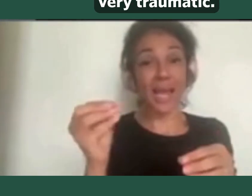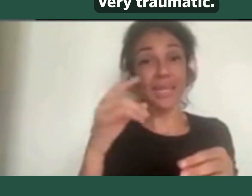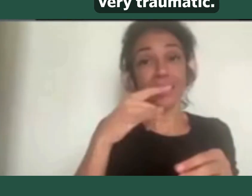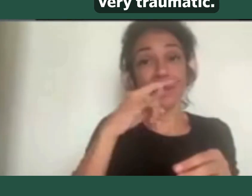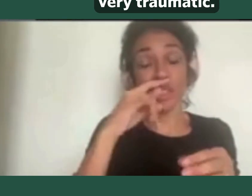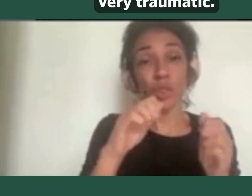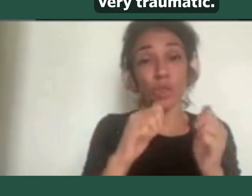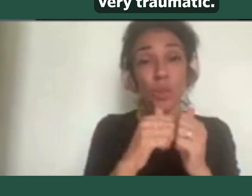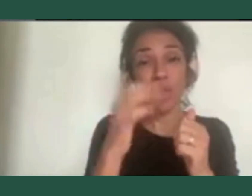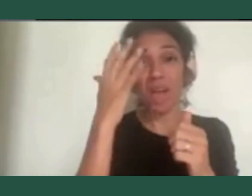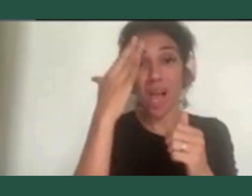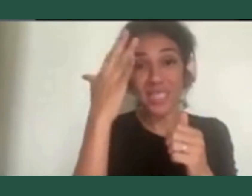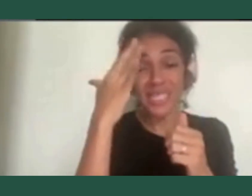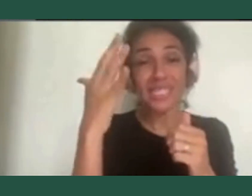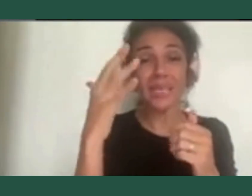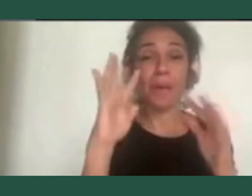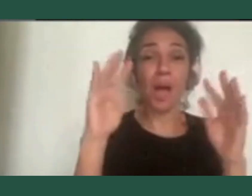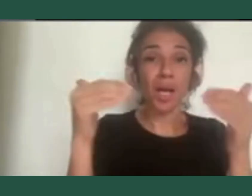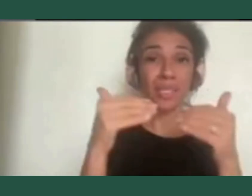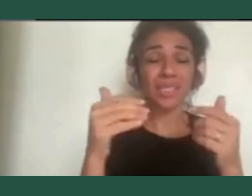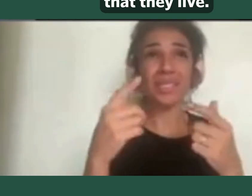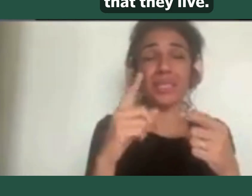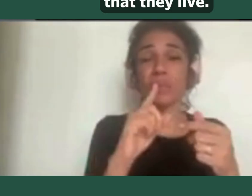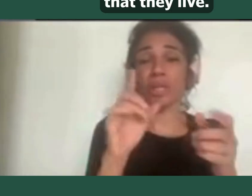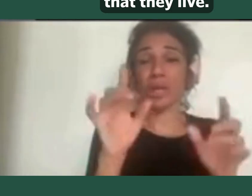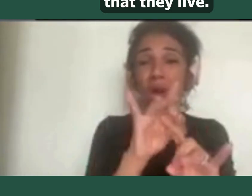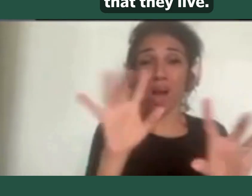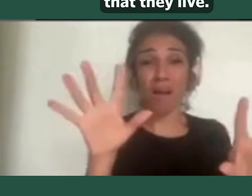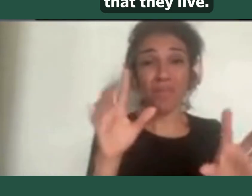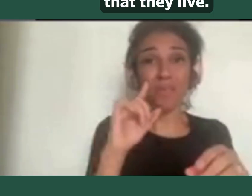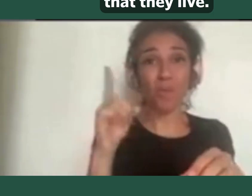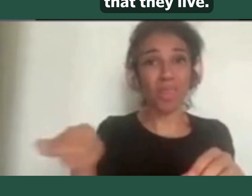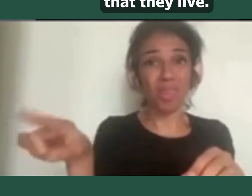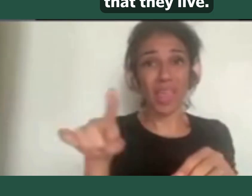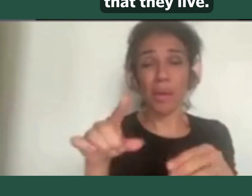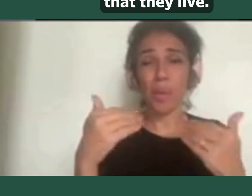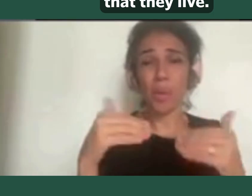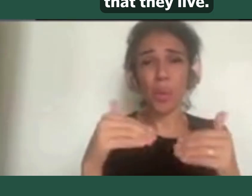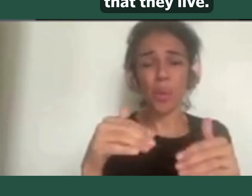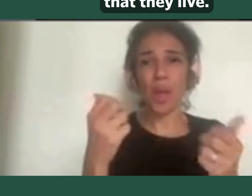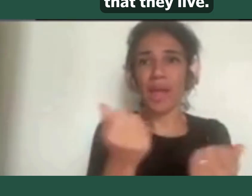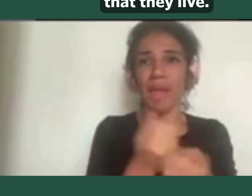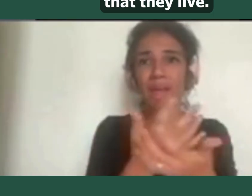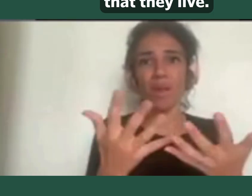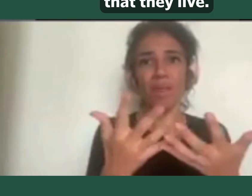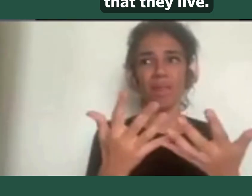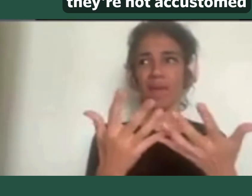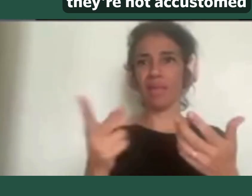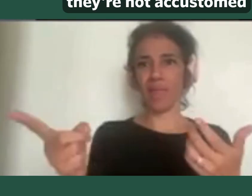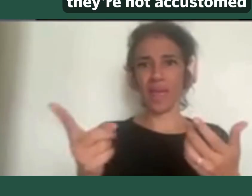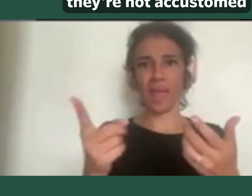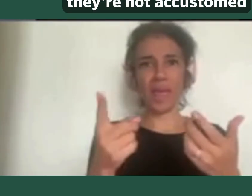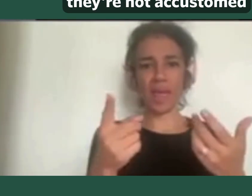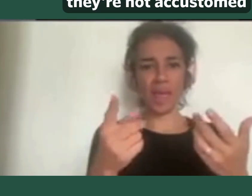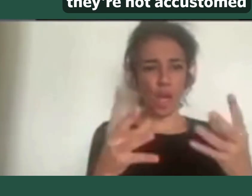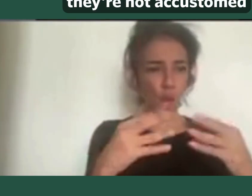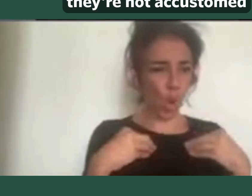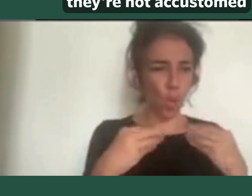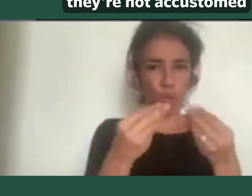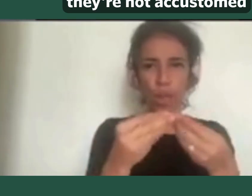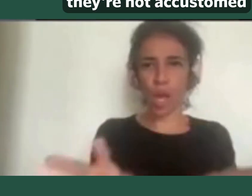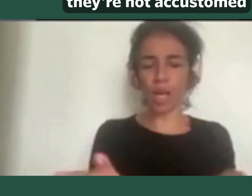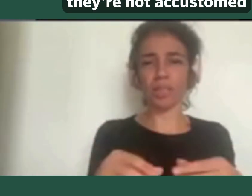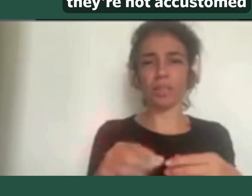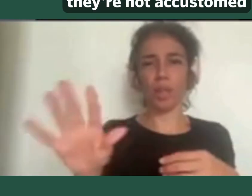that was very traumatic. They've lost everything they own. They've lost everything, the place that they live. And now